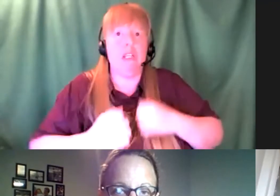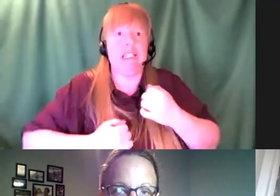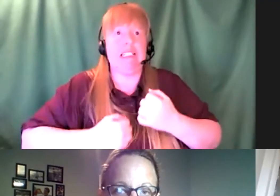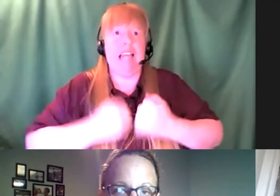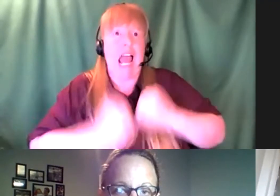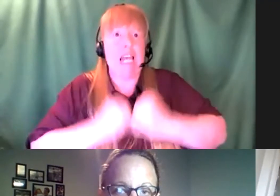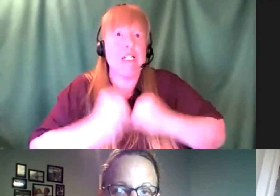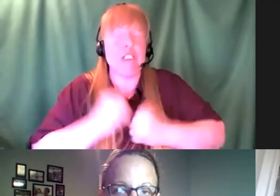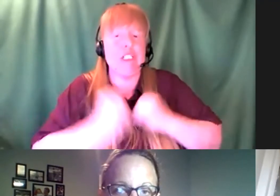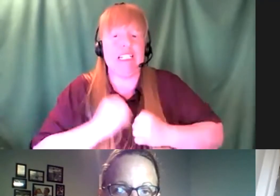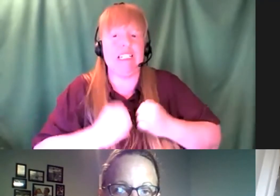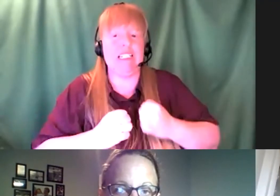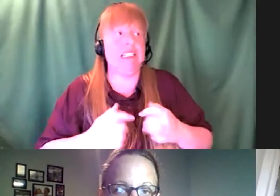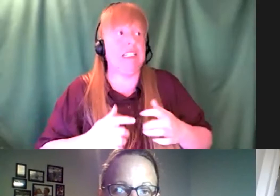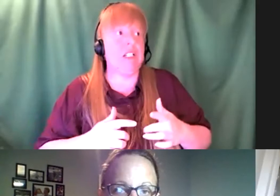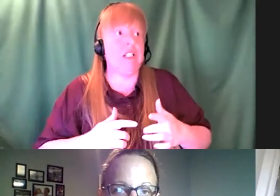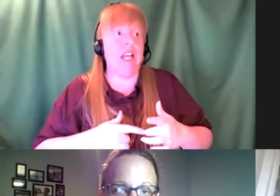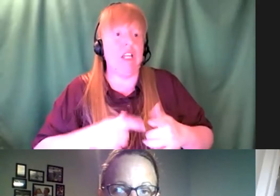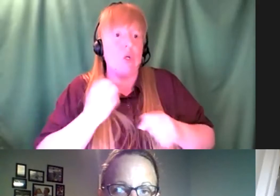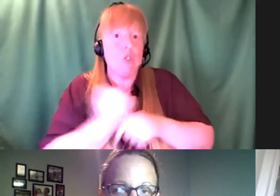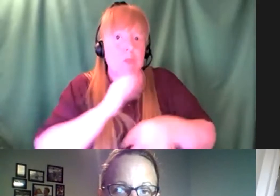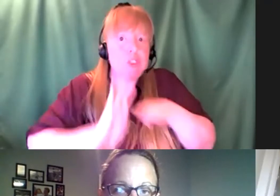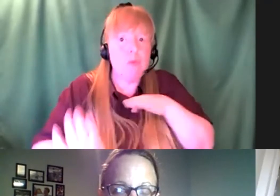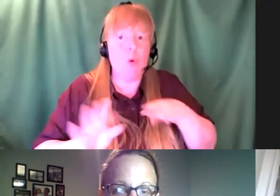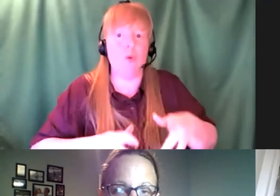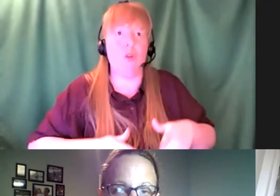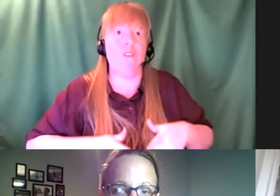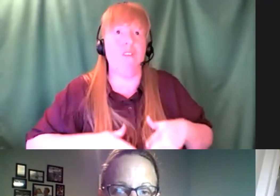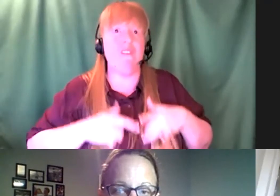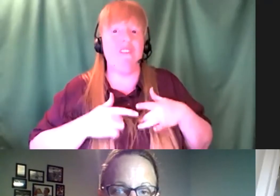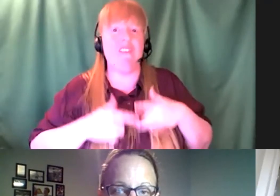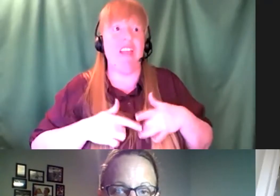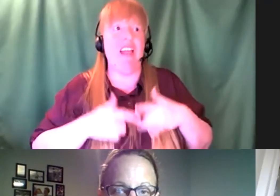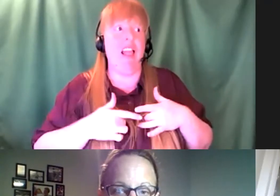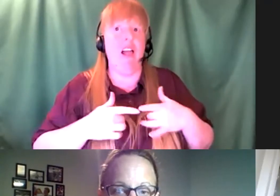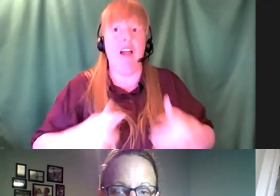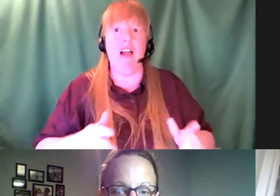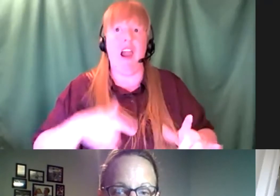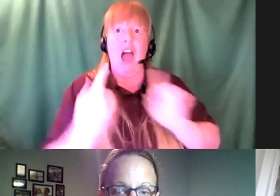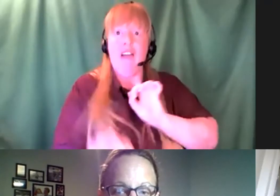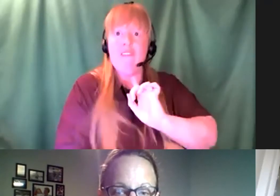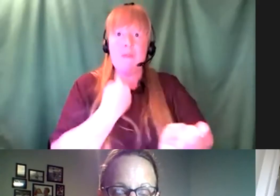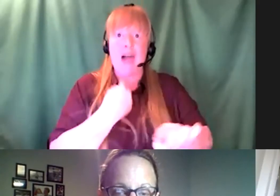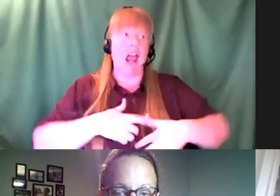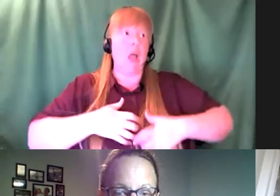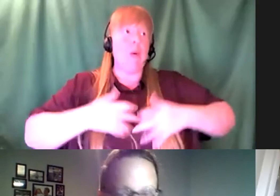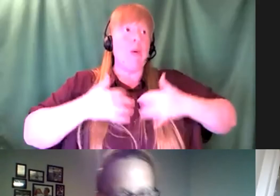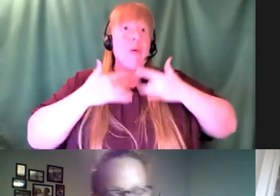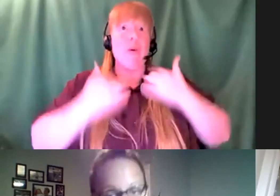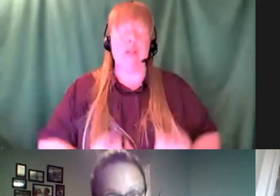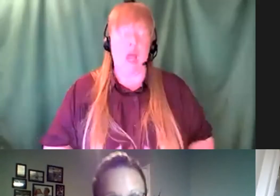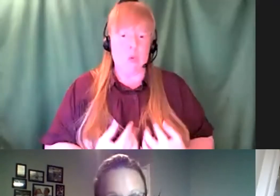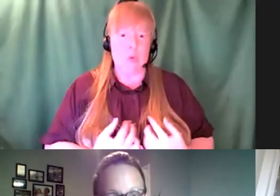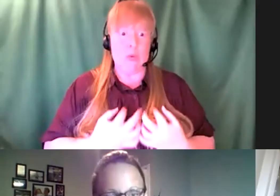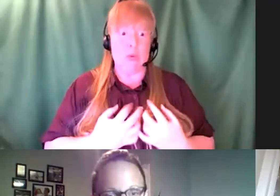you actually feel like your life is coming back to you. It really does. That's such an accurate